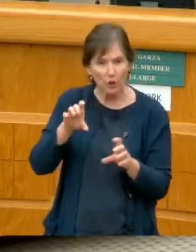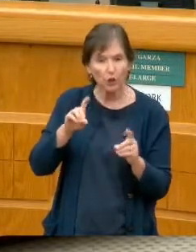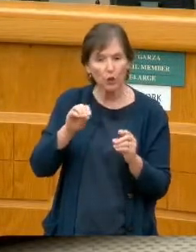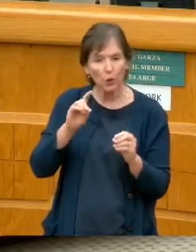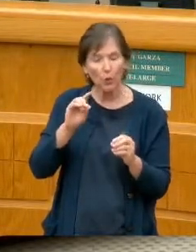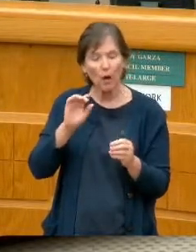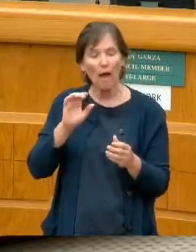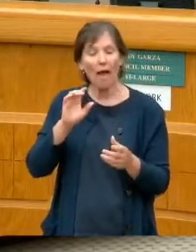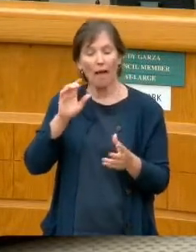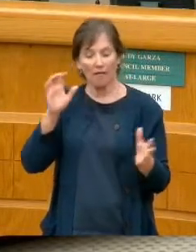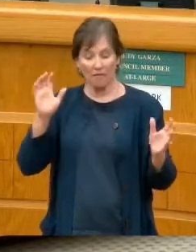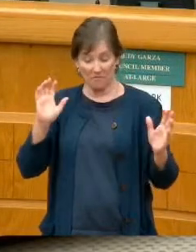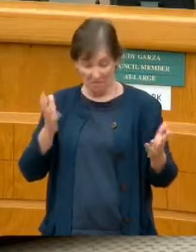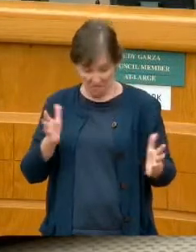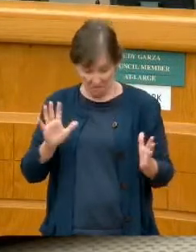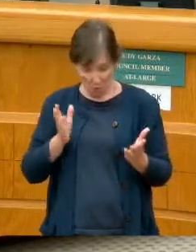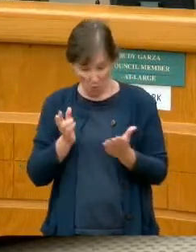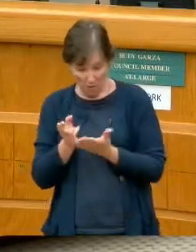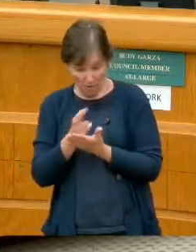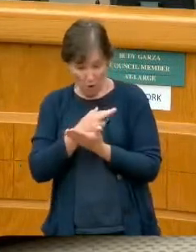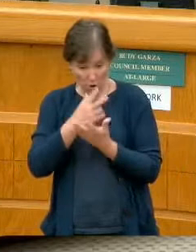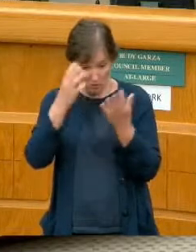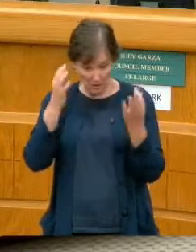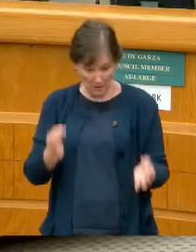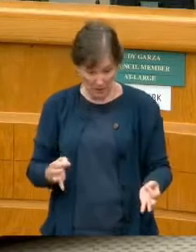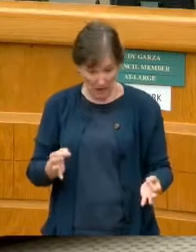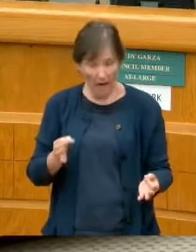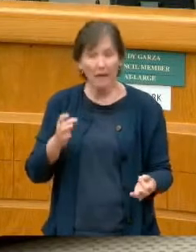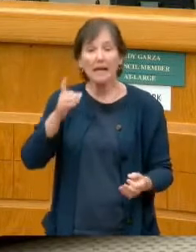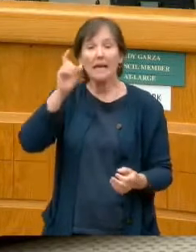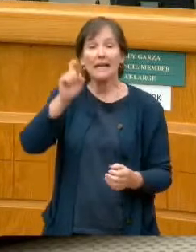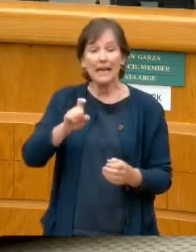or repair it in sections. And again, let's go back